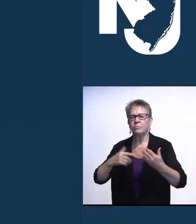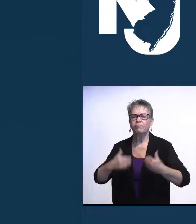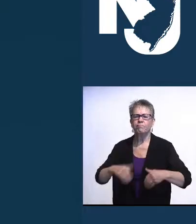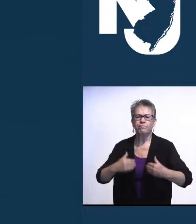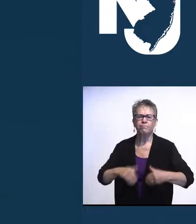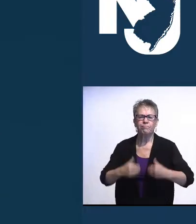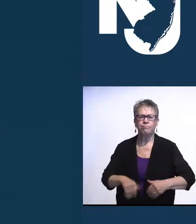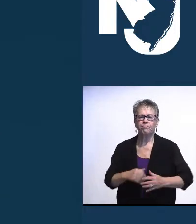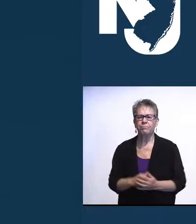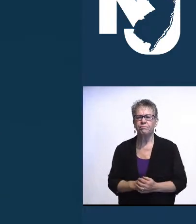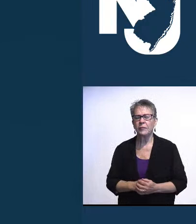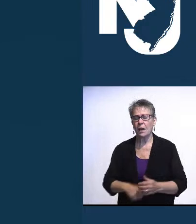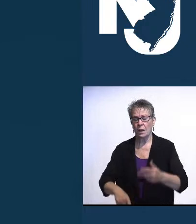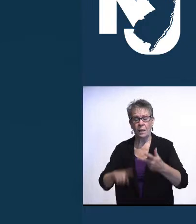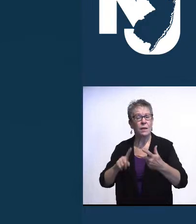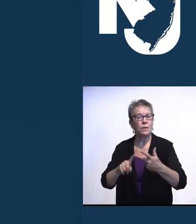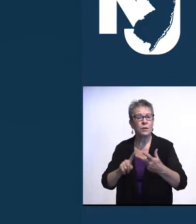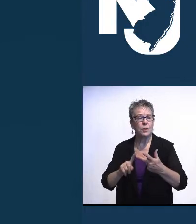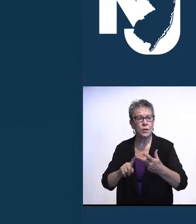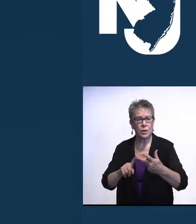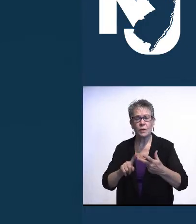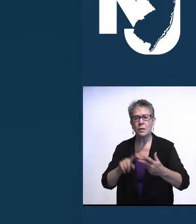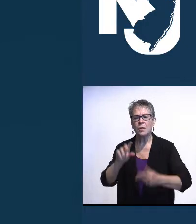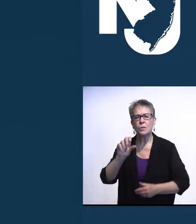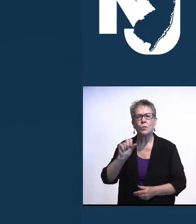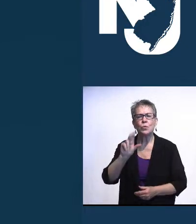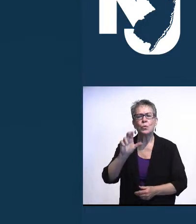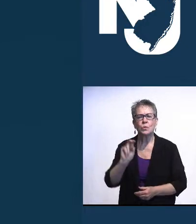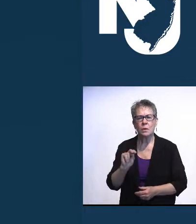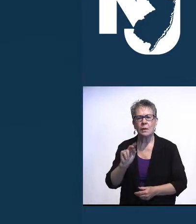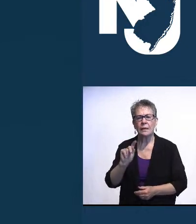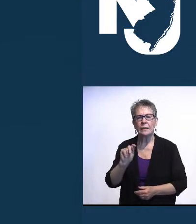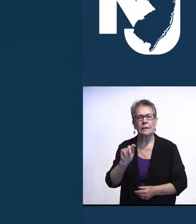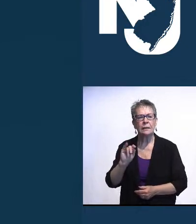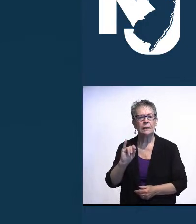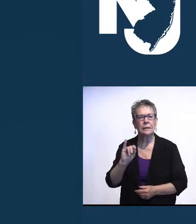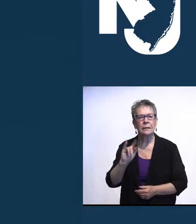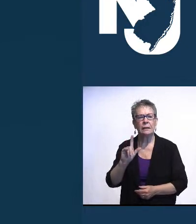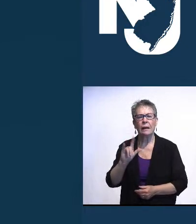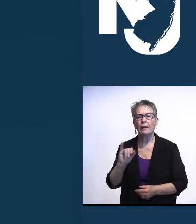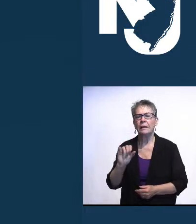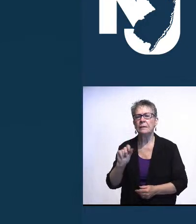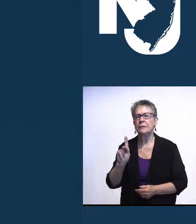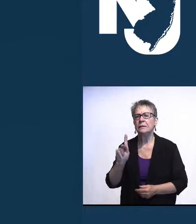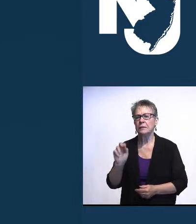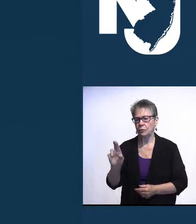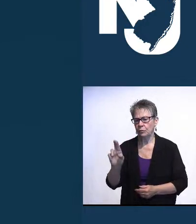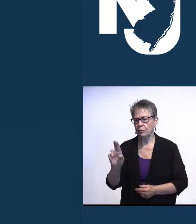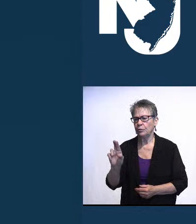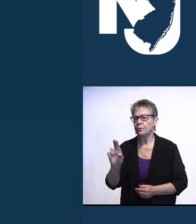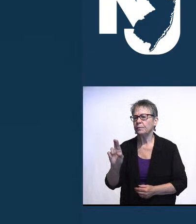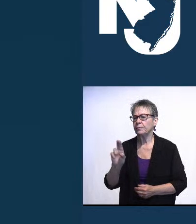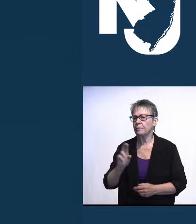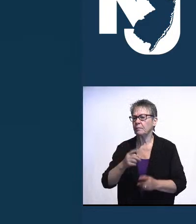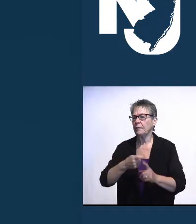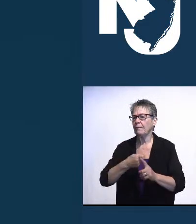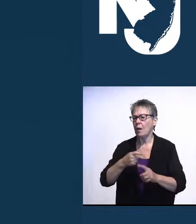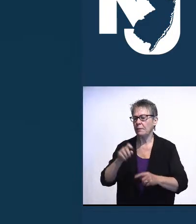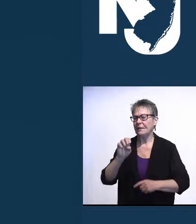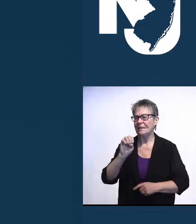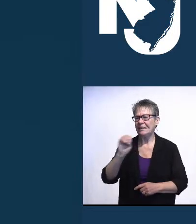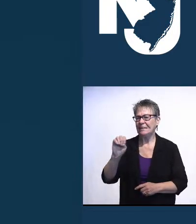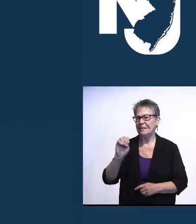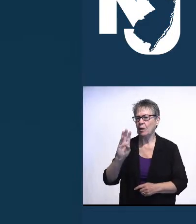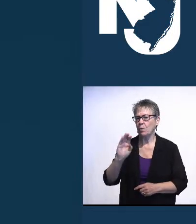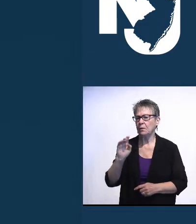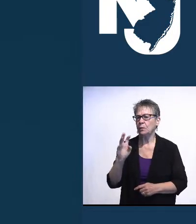also remember East Brunswick's Sue Tisiker, who passed from COVID at the age of 78. For many in Trenton,